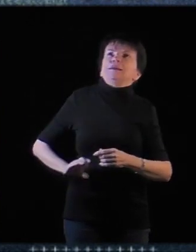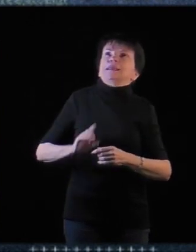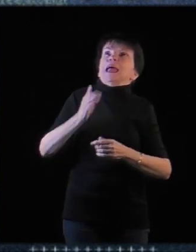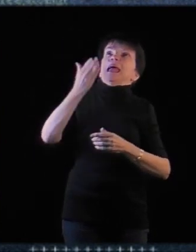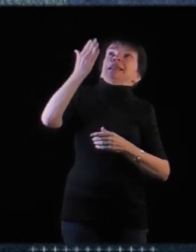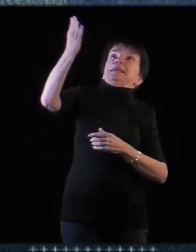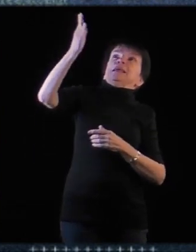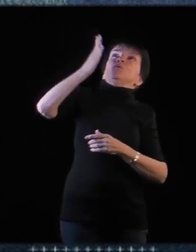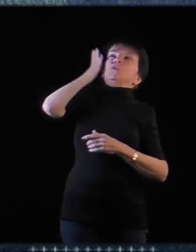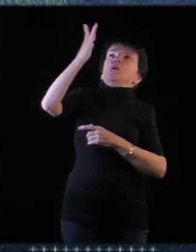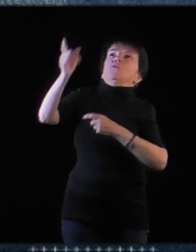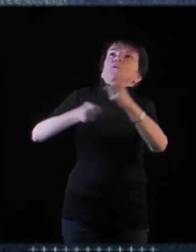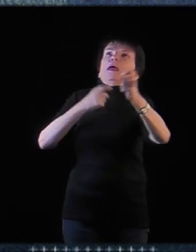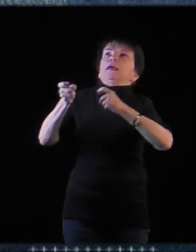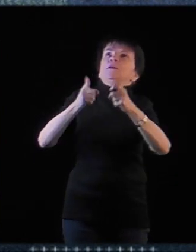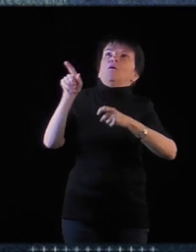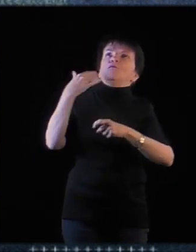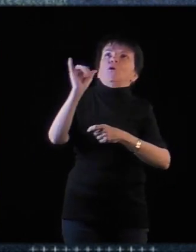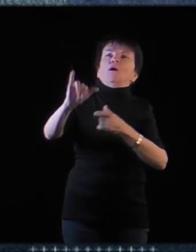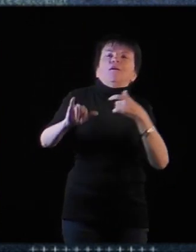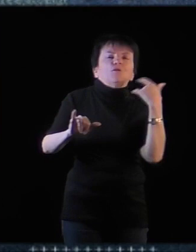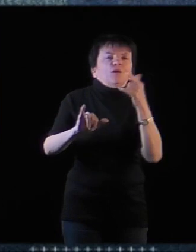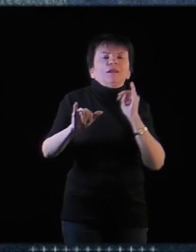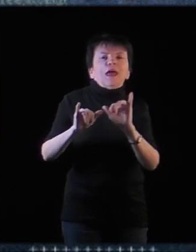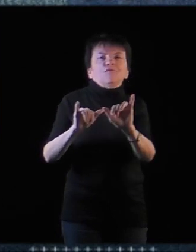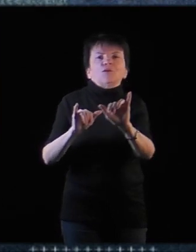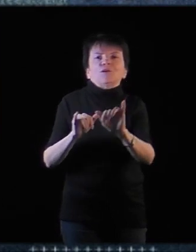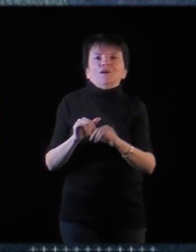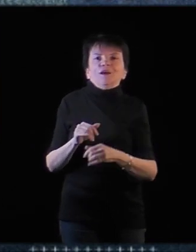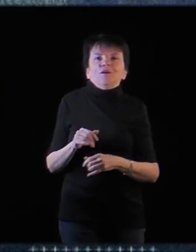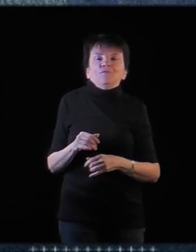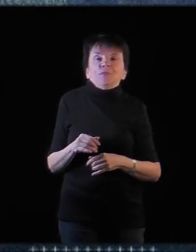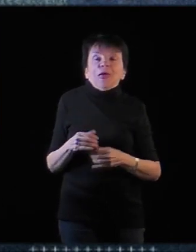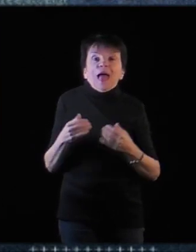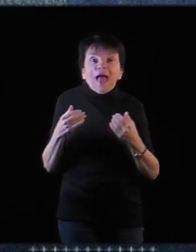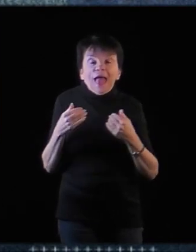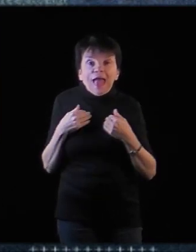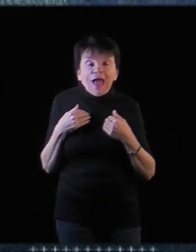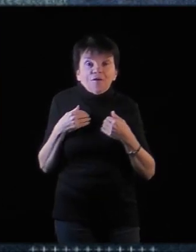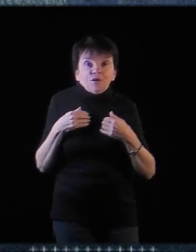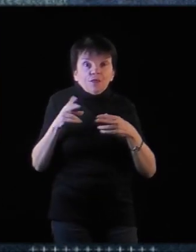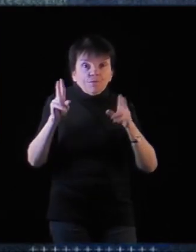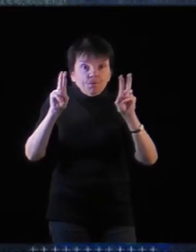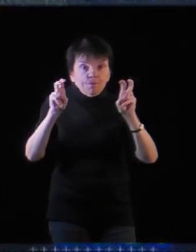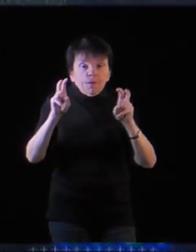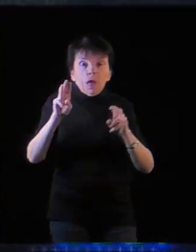reign forever and ever. I have the Messiah's